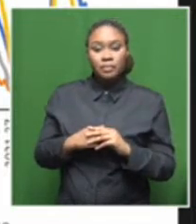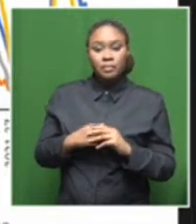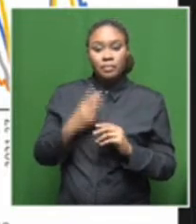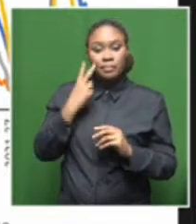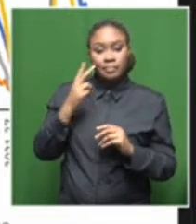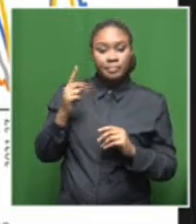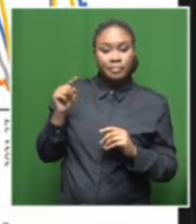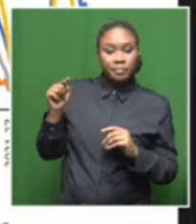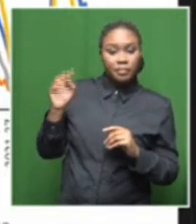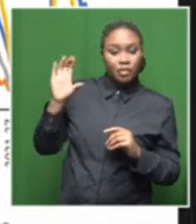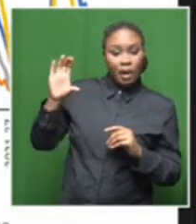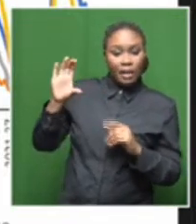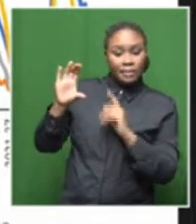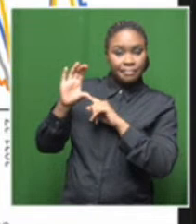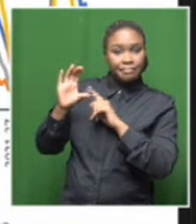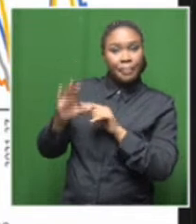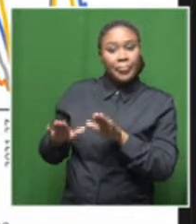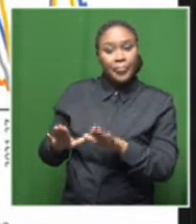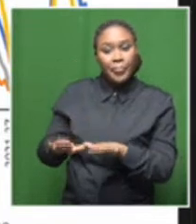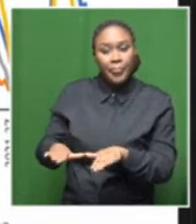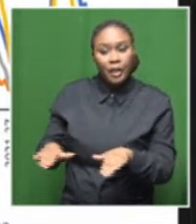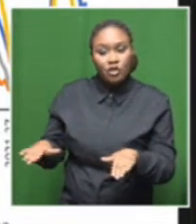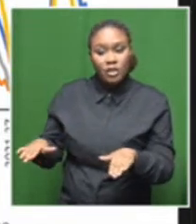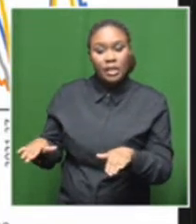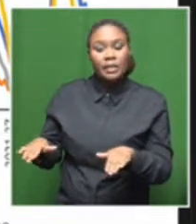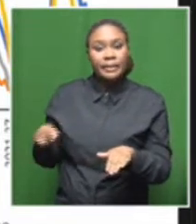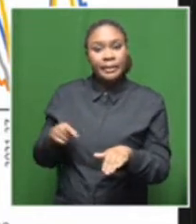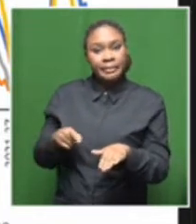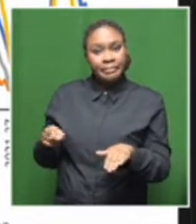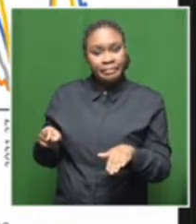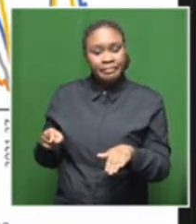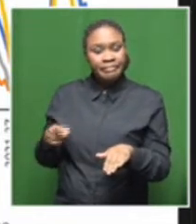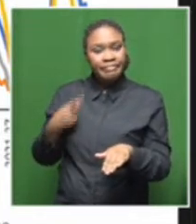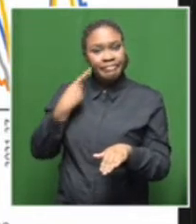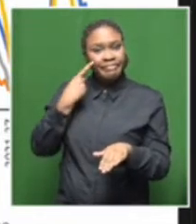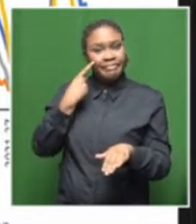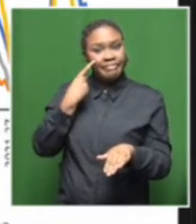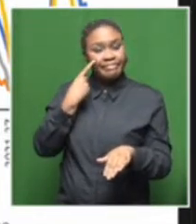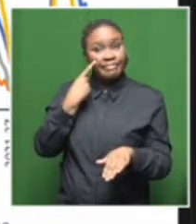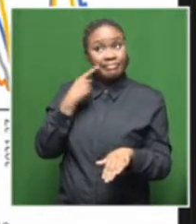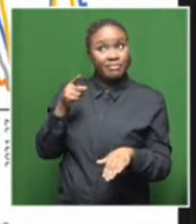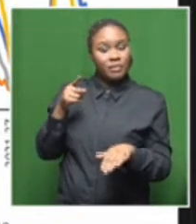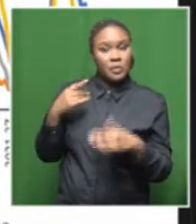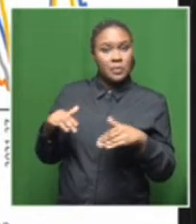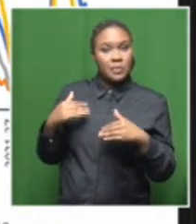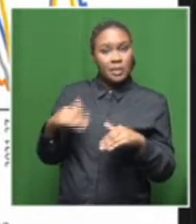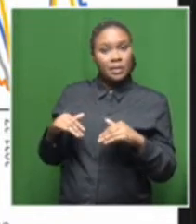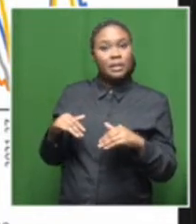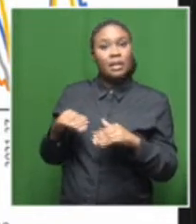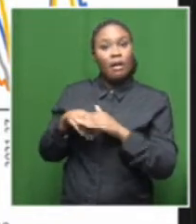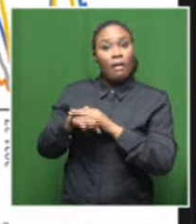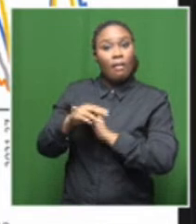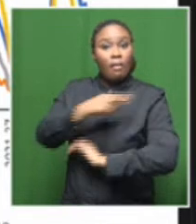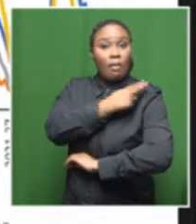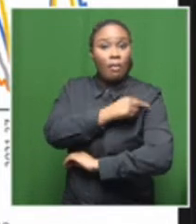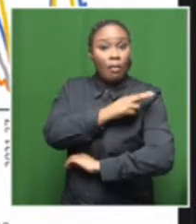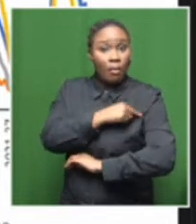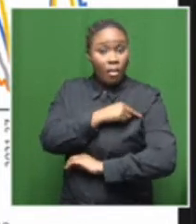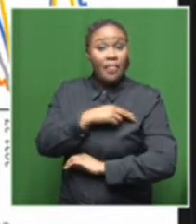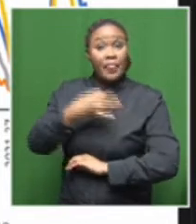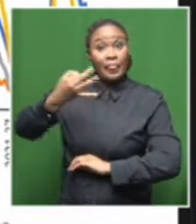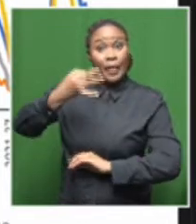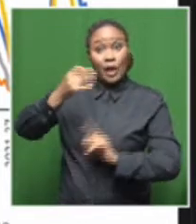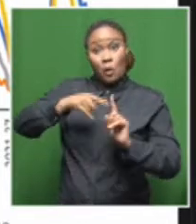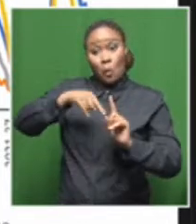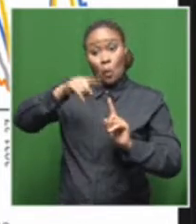the pediatric population. And what was quite evident was that we had a higher incidence of admissions in the third wave, as